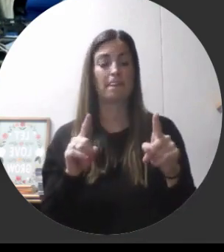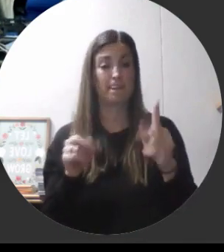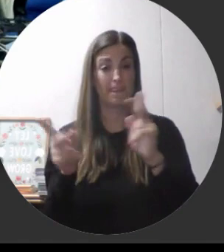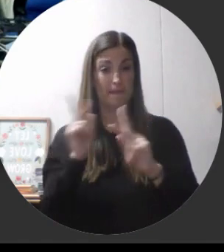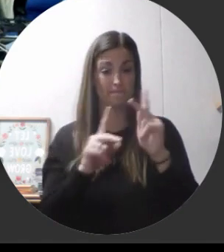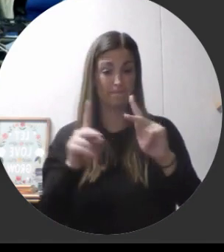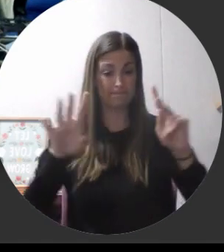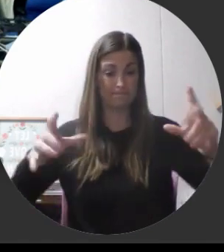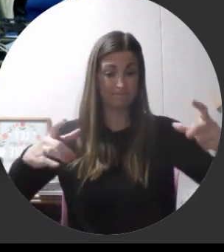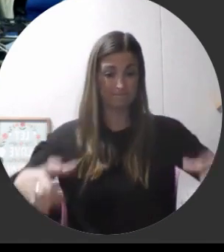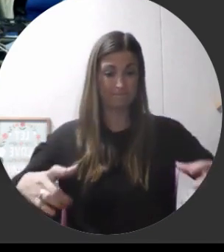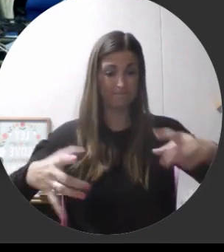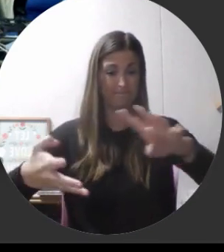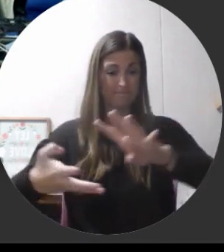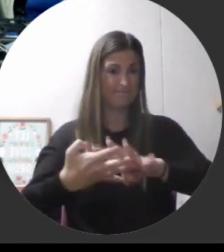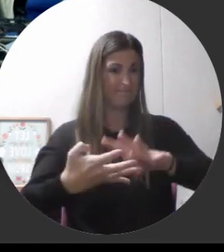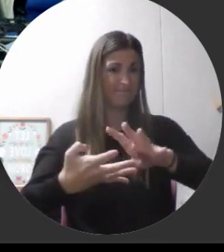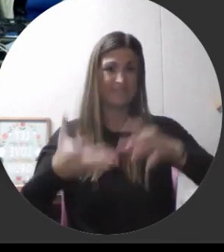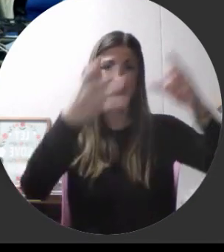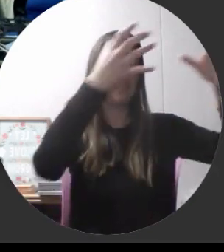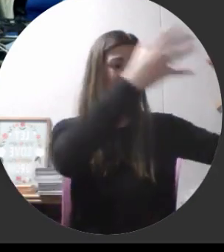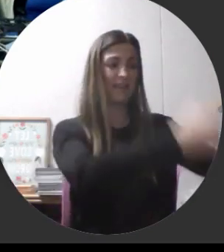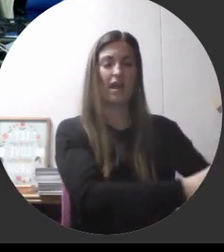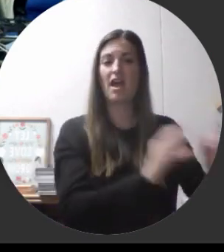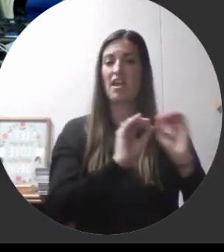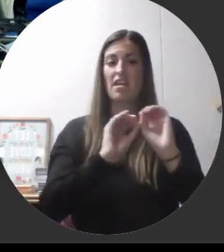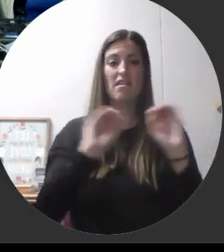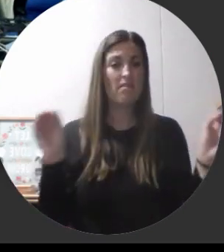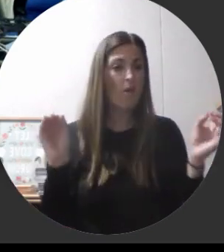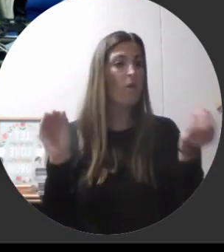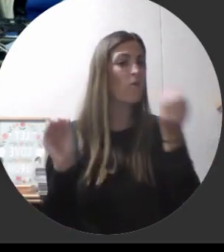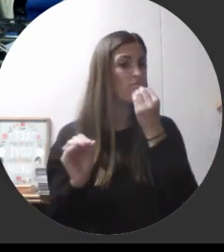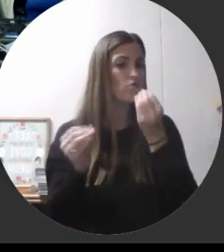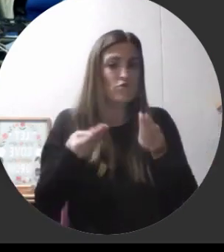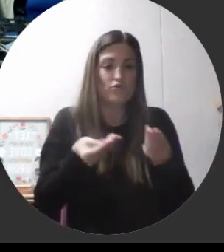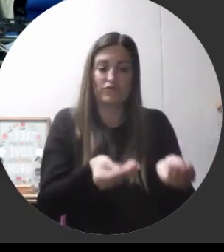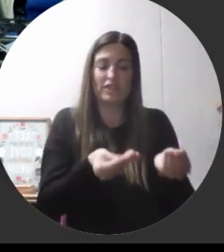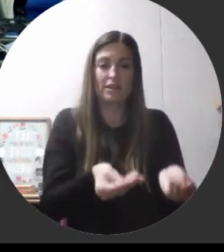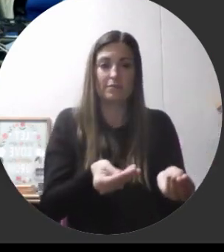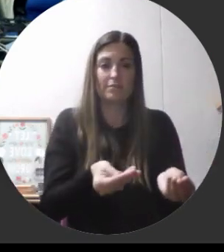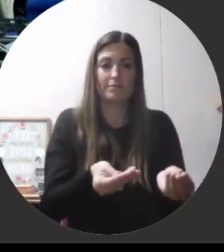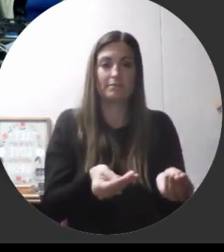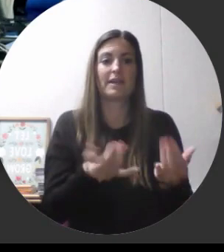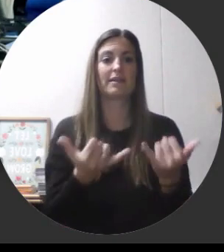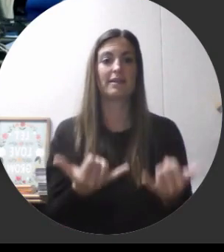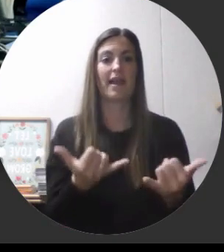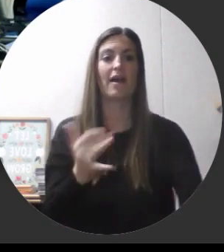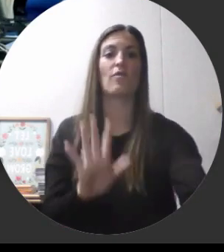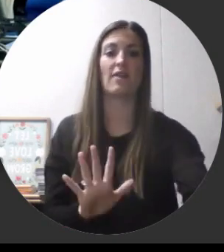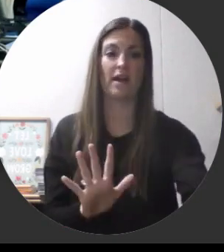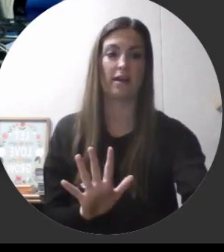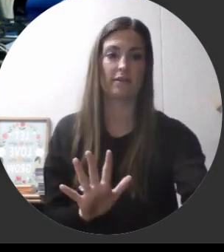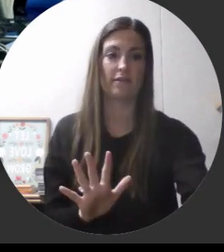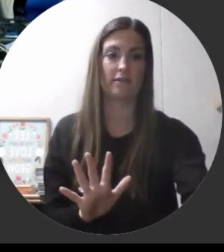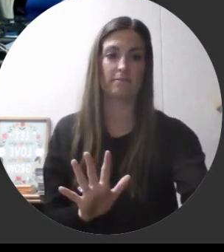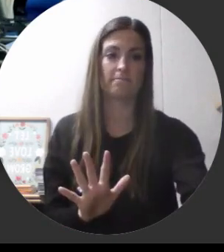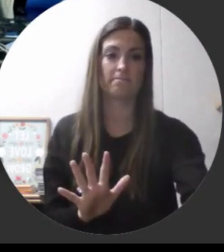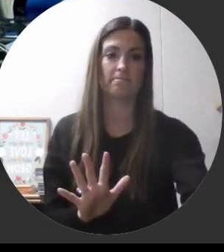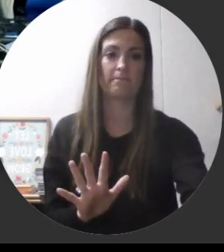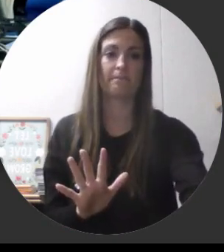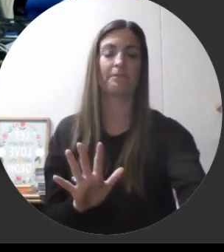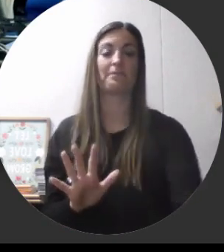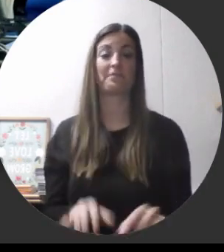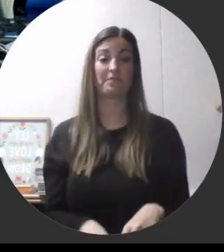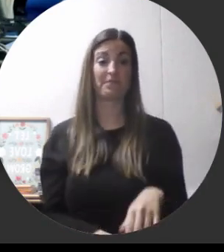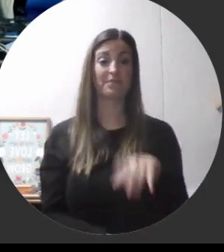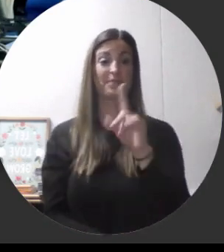could see they had brought no food. Moreover, there were not 4 of them, but 5. One of the smaller ones called his name